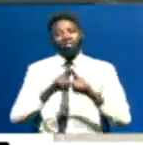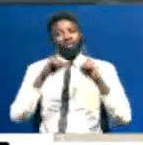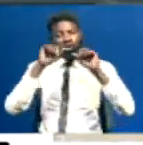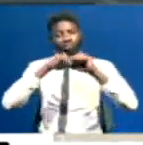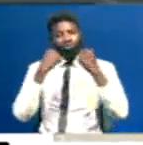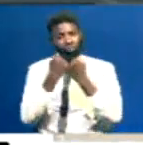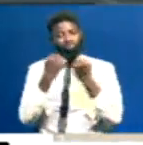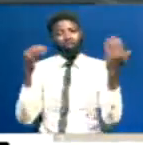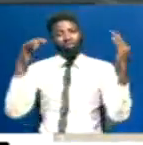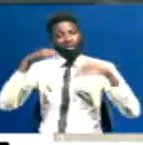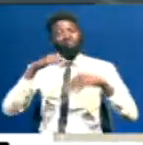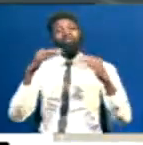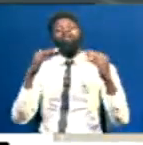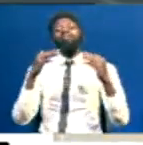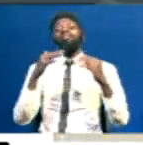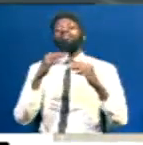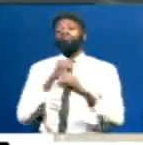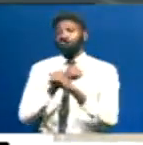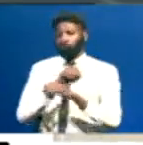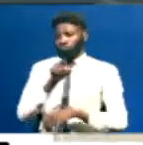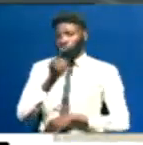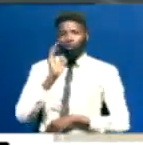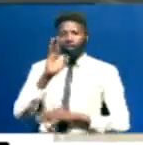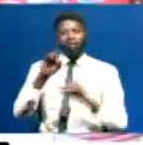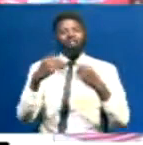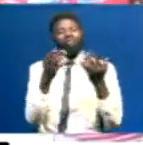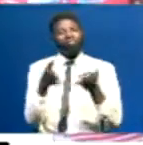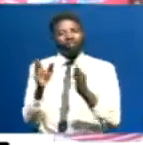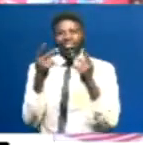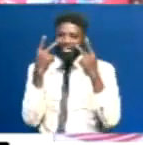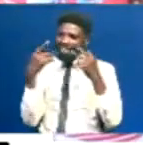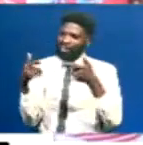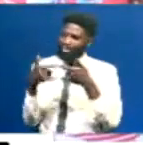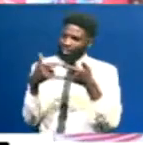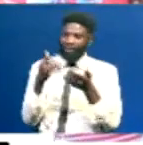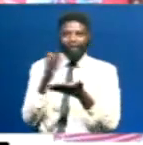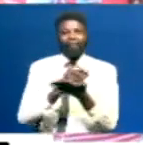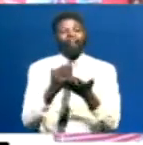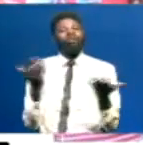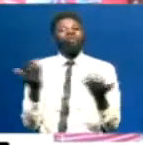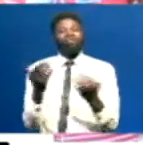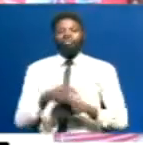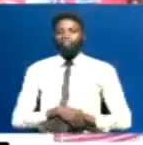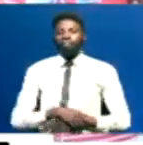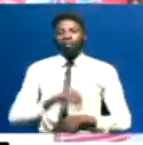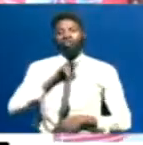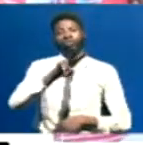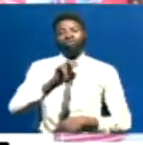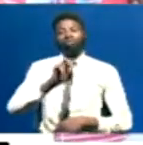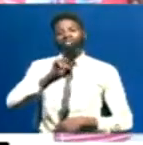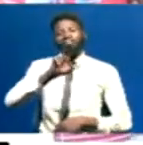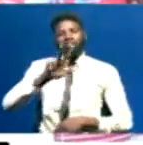an opportunity to take stock and identify gaps in the sector. The 2023 Social Protection